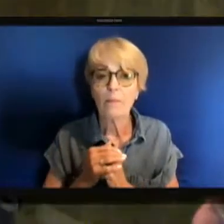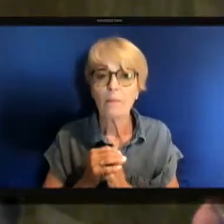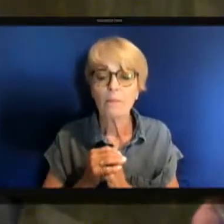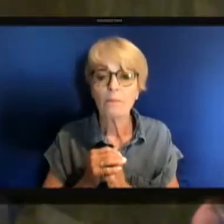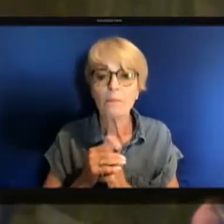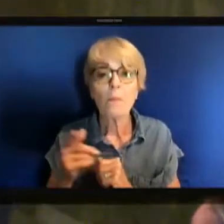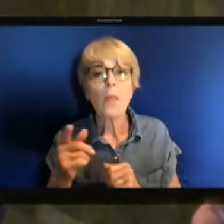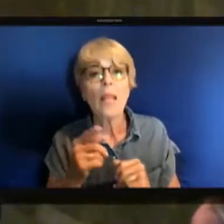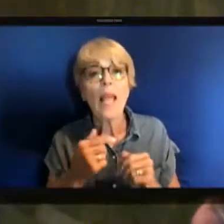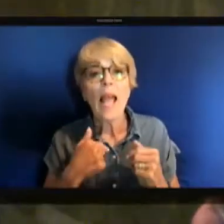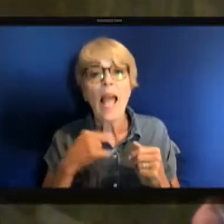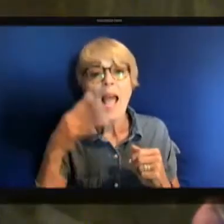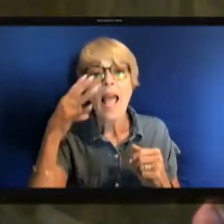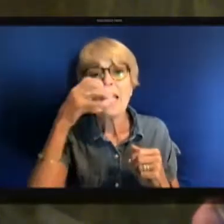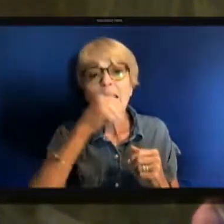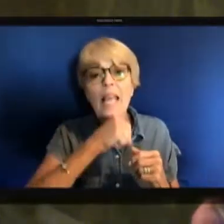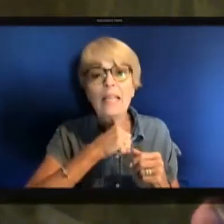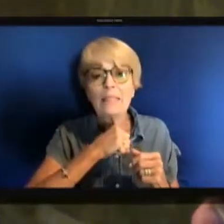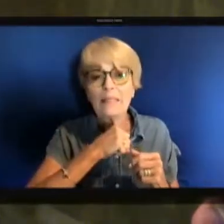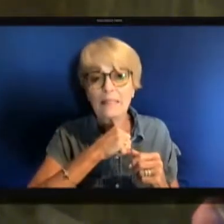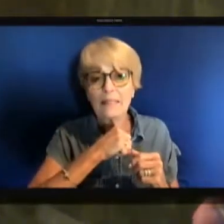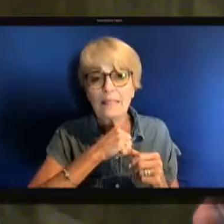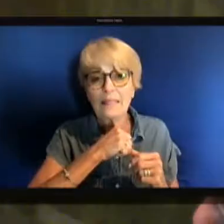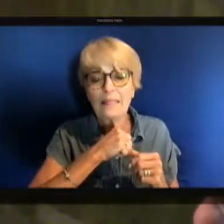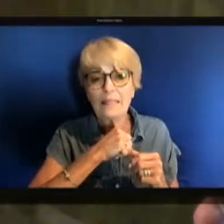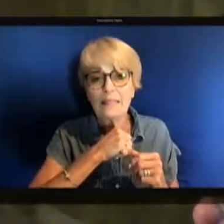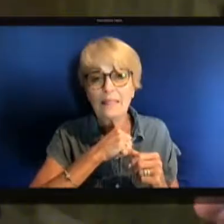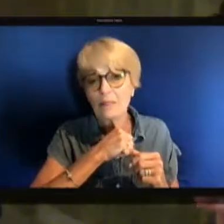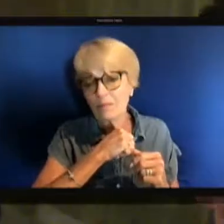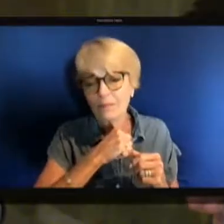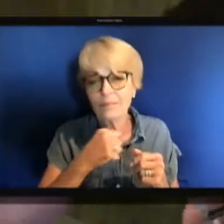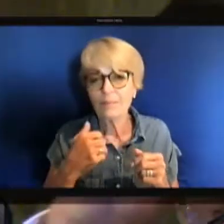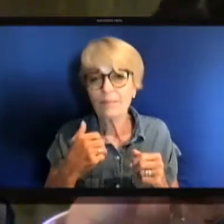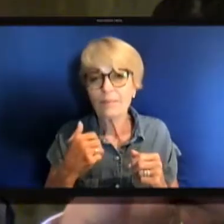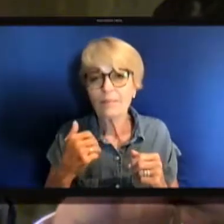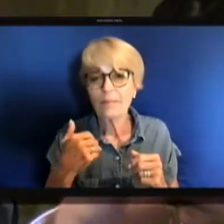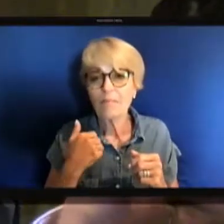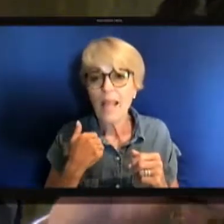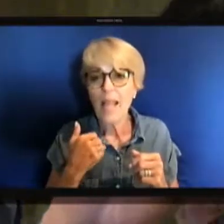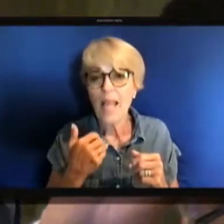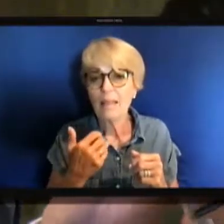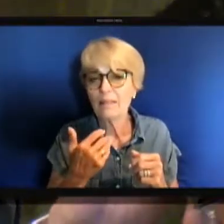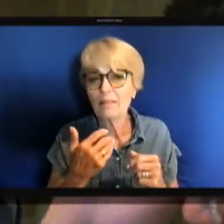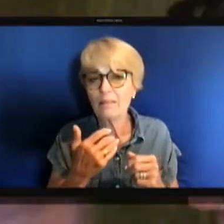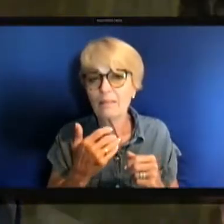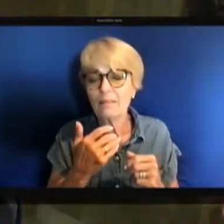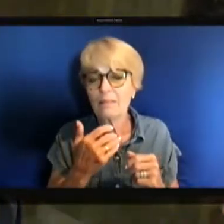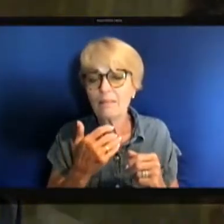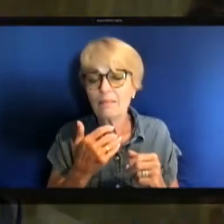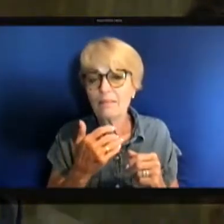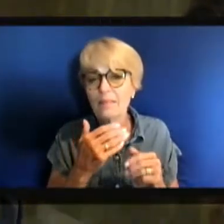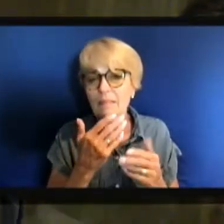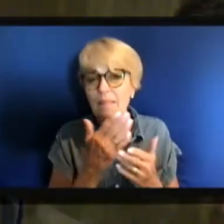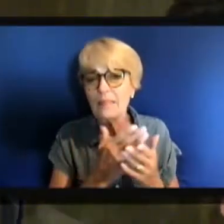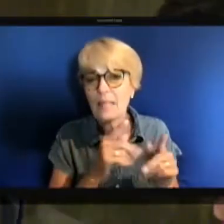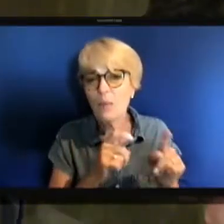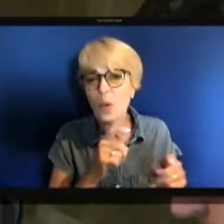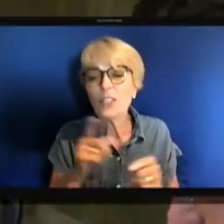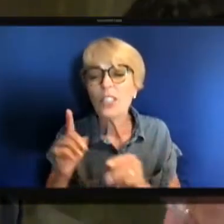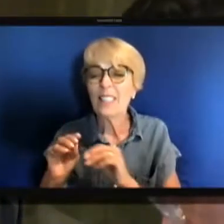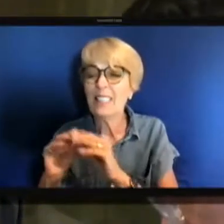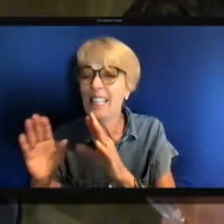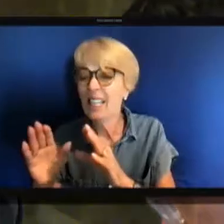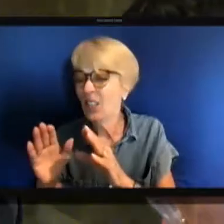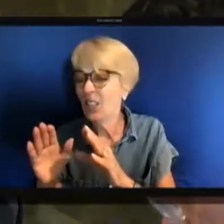And so I guess, because I had some questions but so just so I'm clear on the recommendations from the controller's